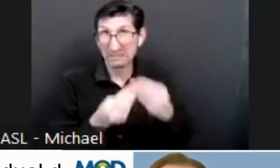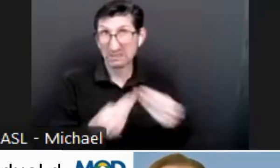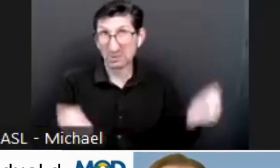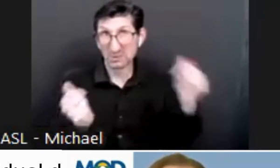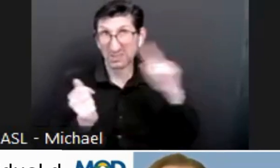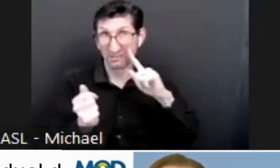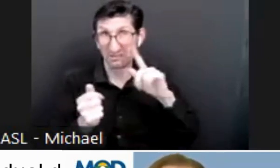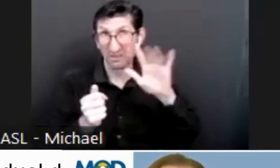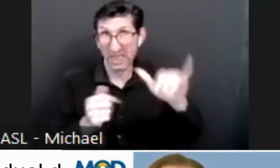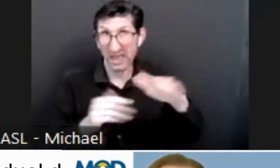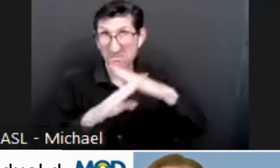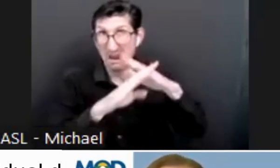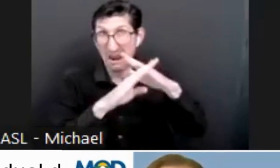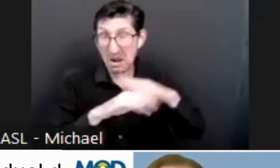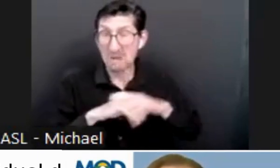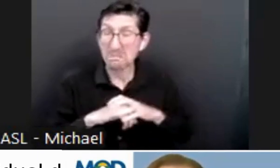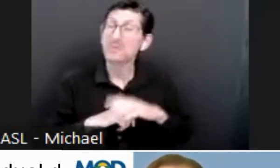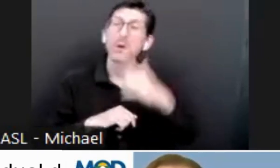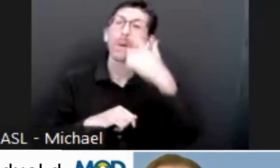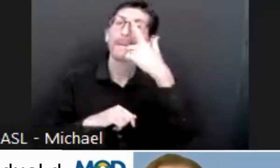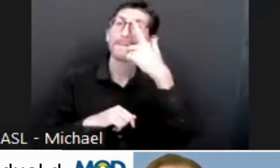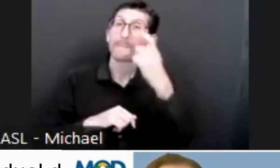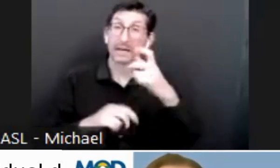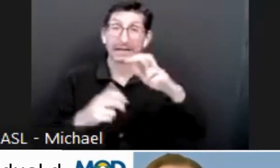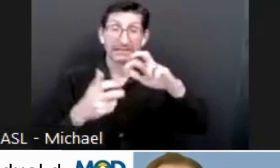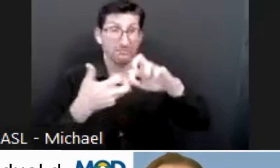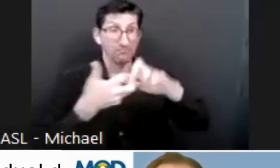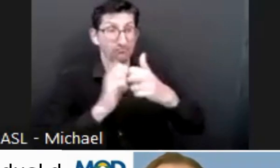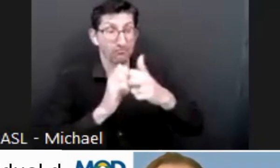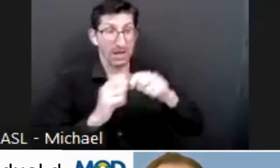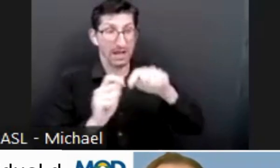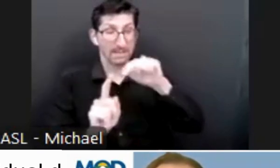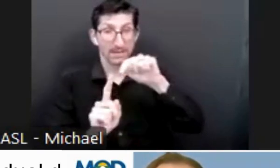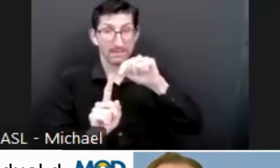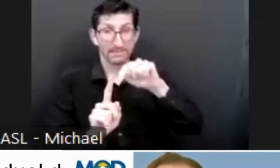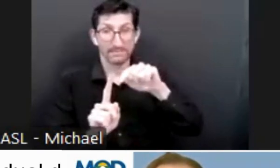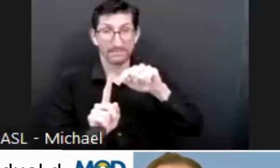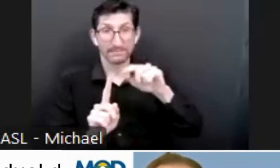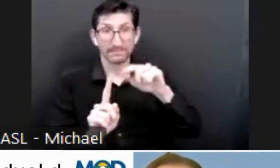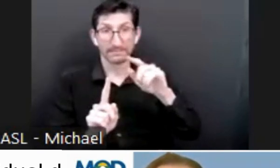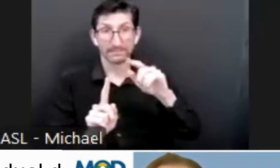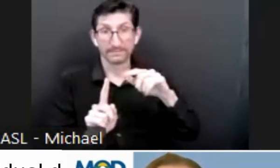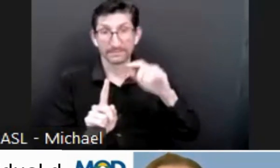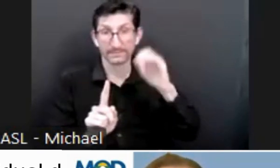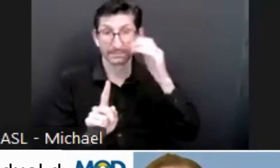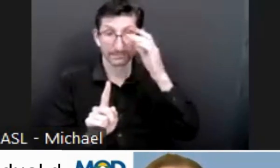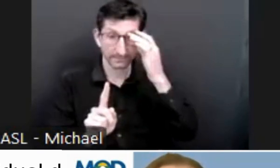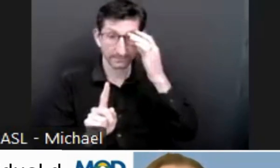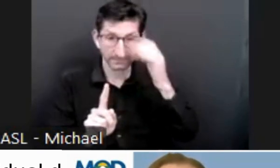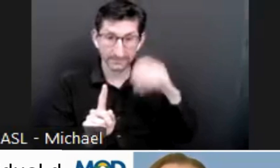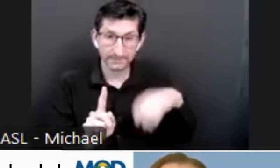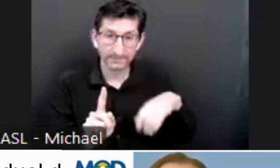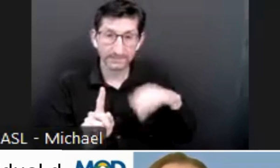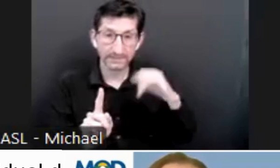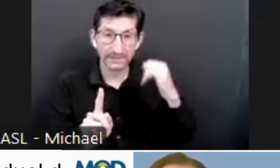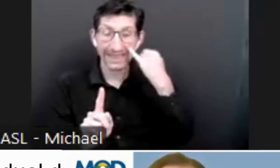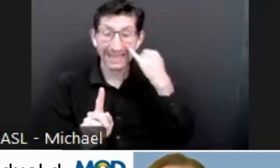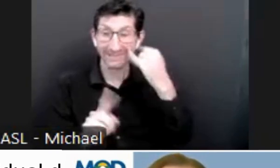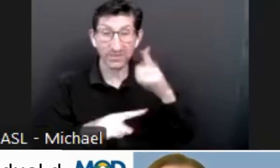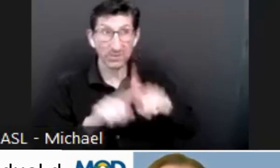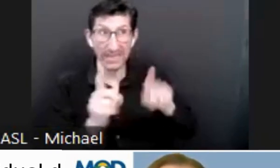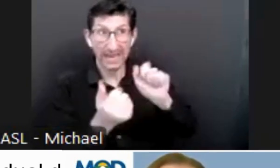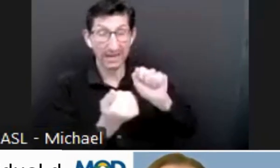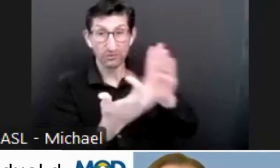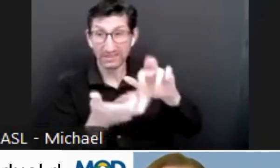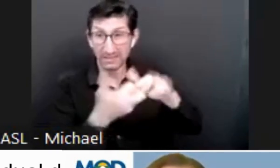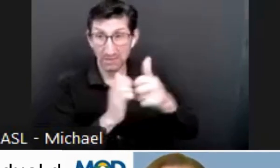I want to emphasize that just because an issue cannot be addressed through the accommodation or modification request process, that does not mean